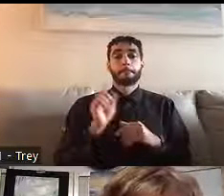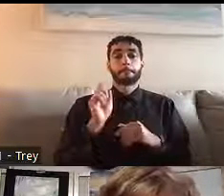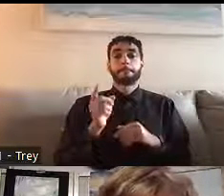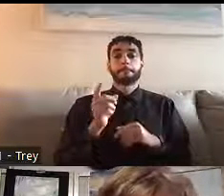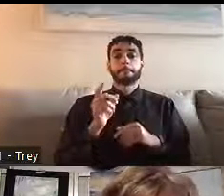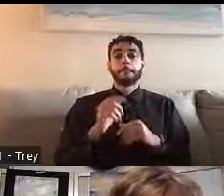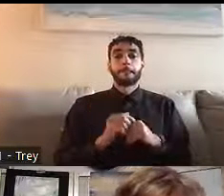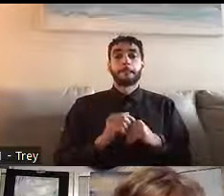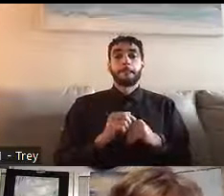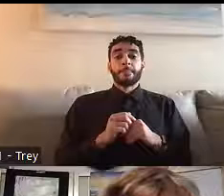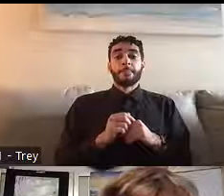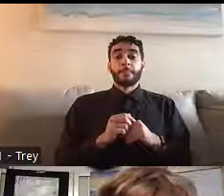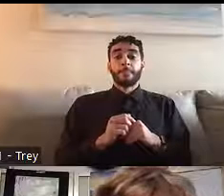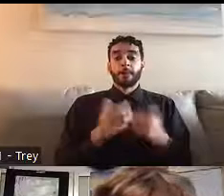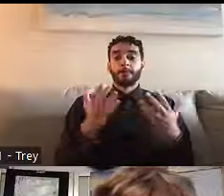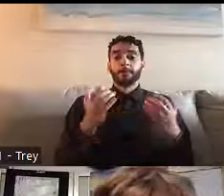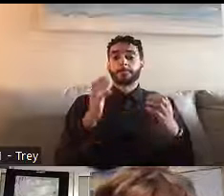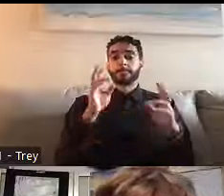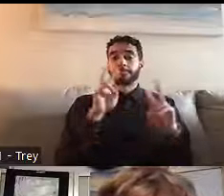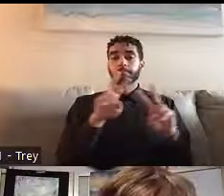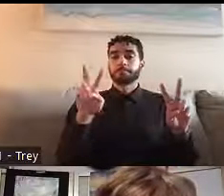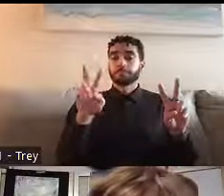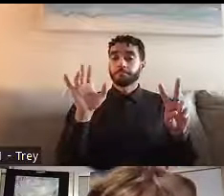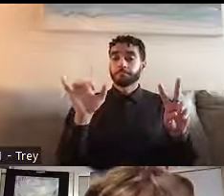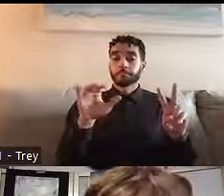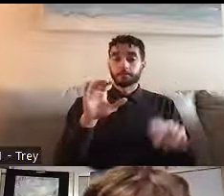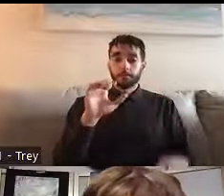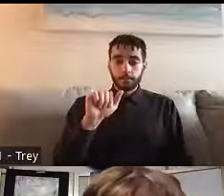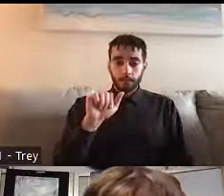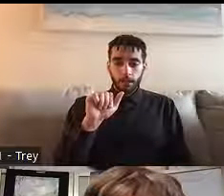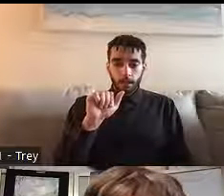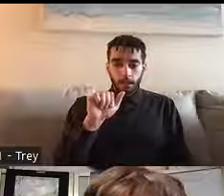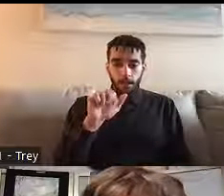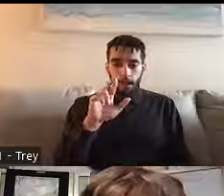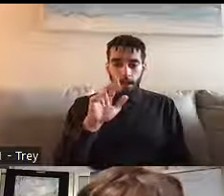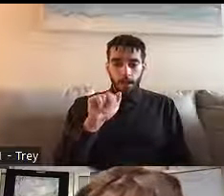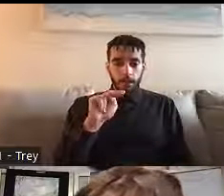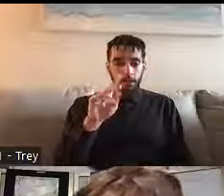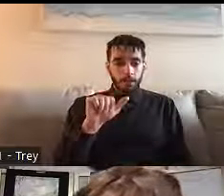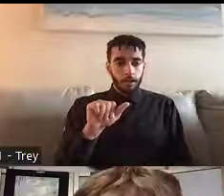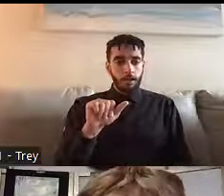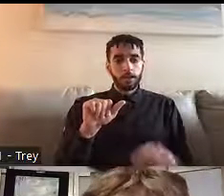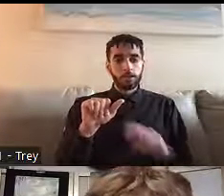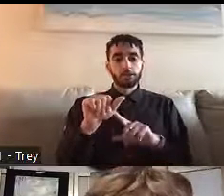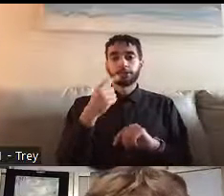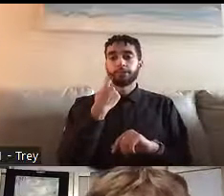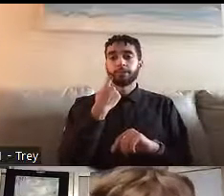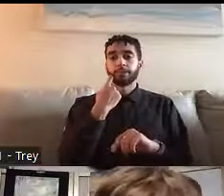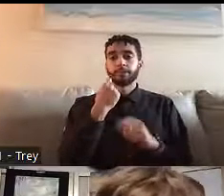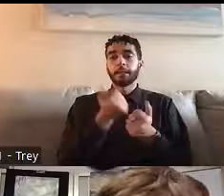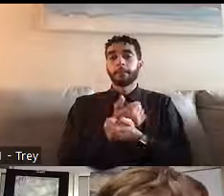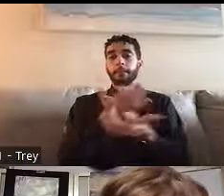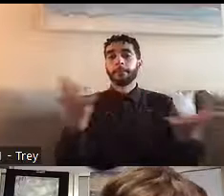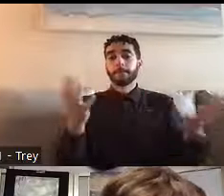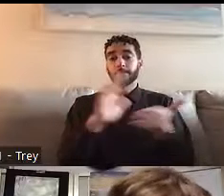though, I would like to call your attention to. Maria Aranda, who I'm sure many of you know, recently published a very